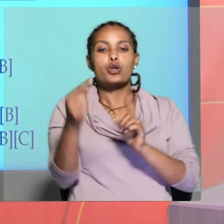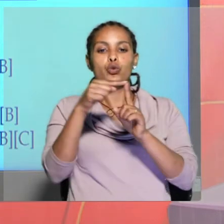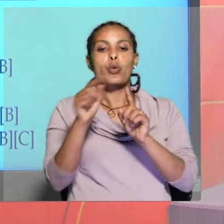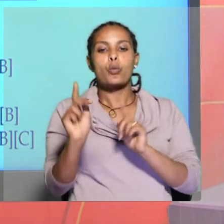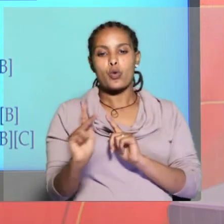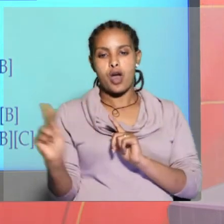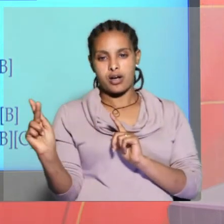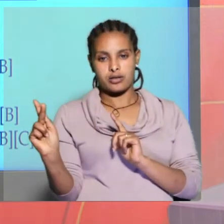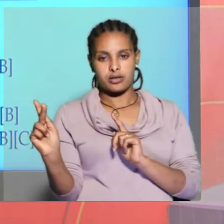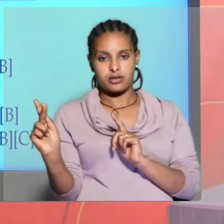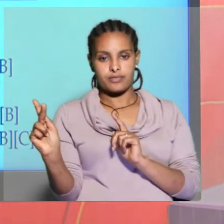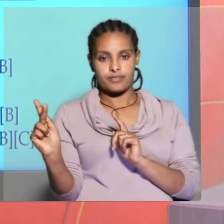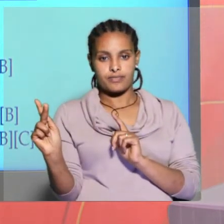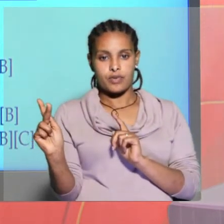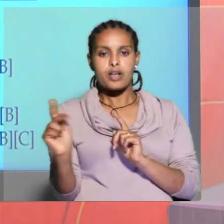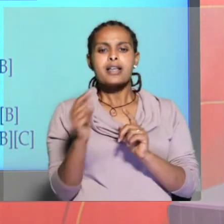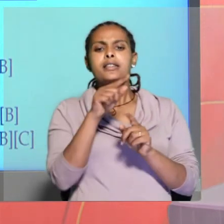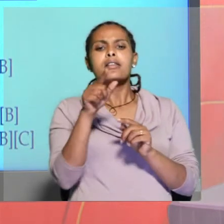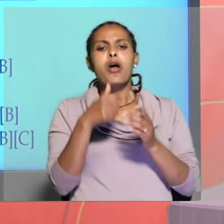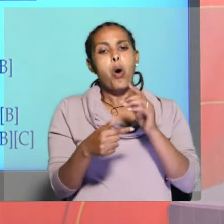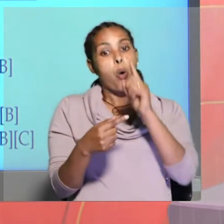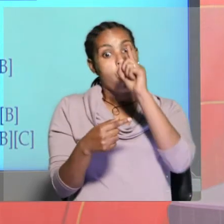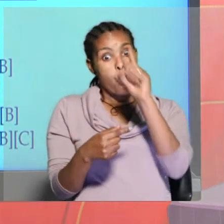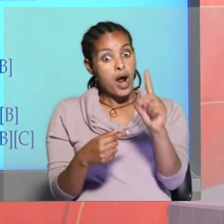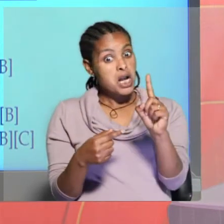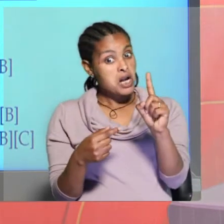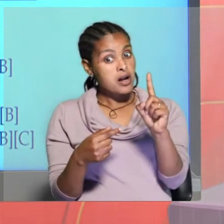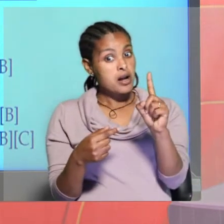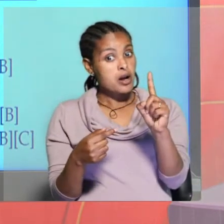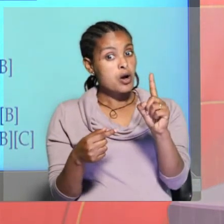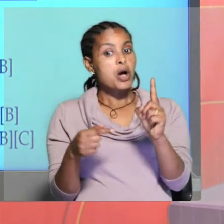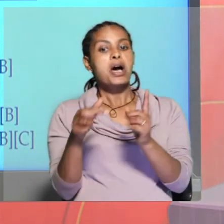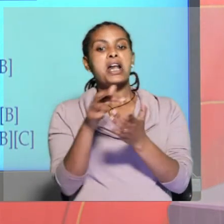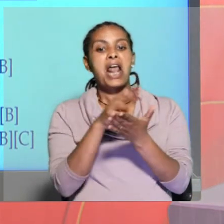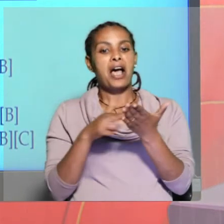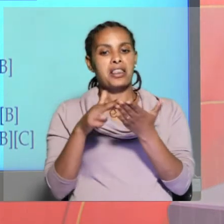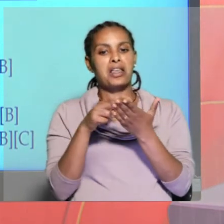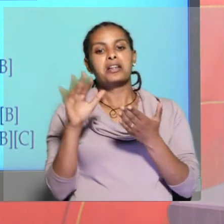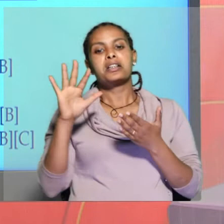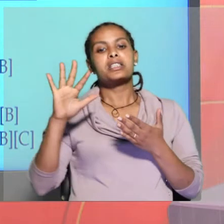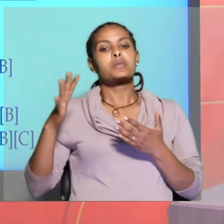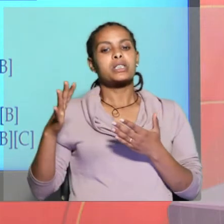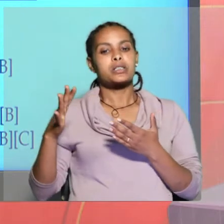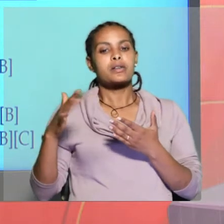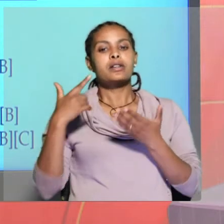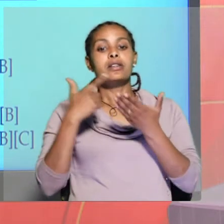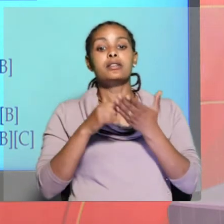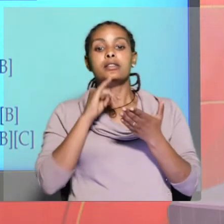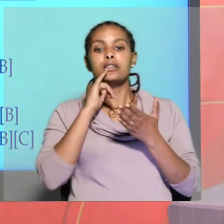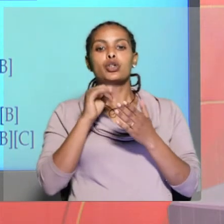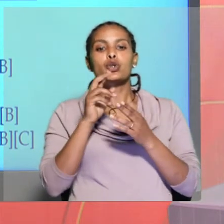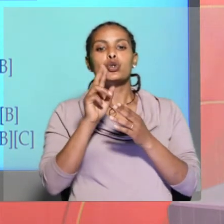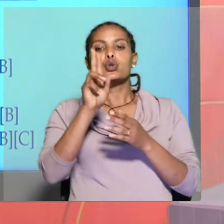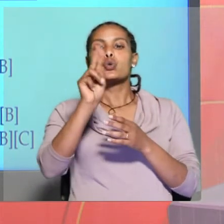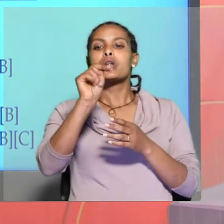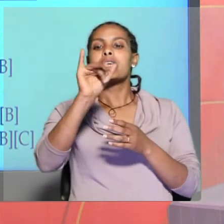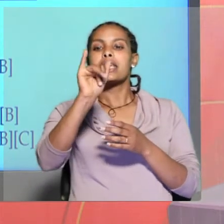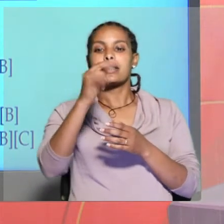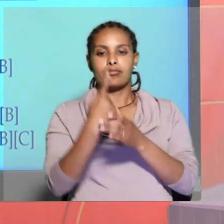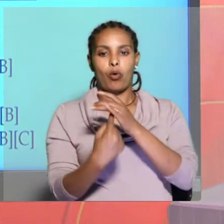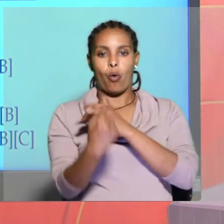product, there is only one reacting species. Now this is